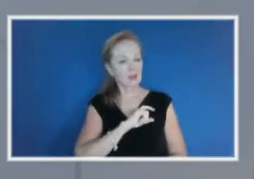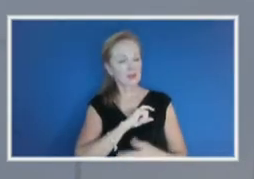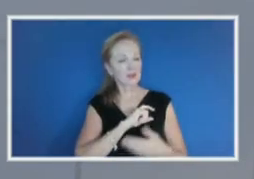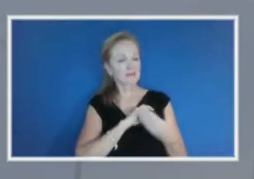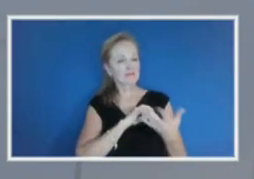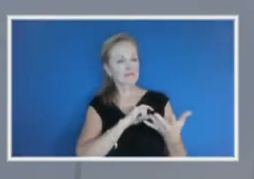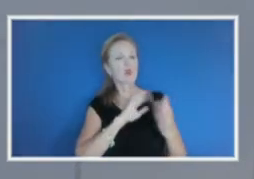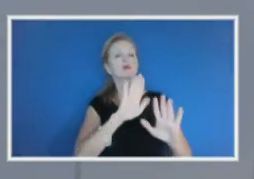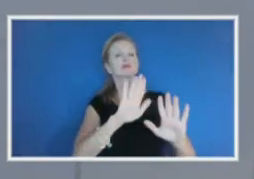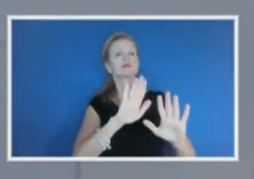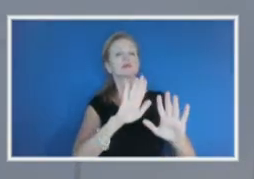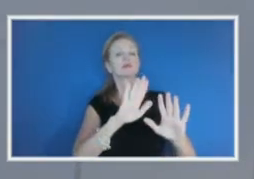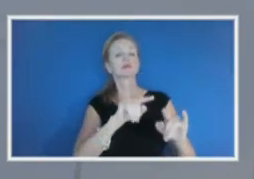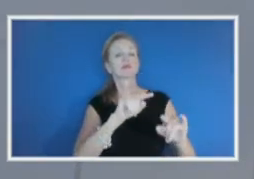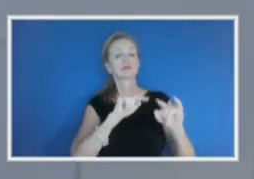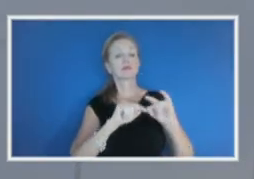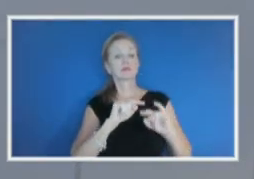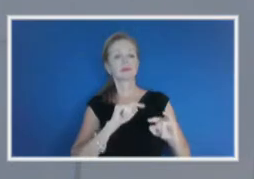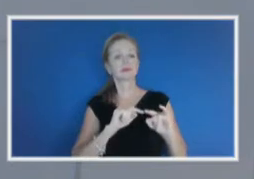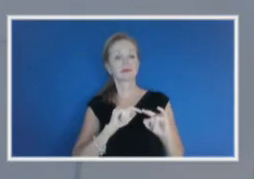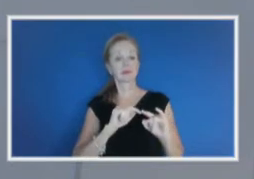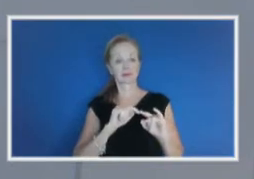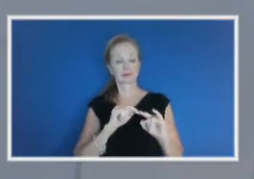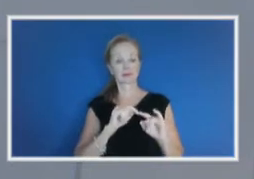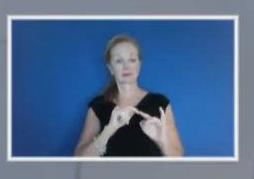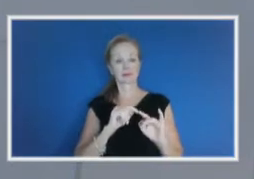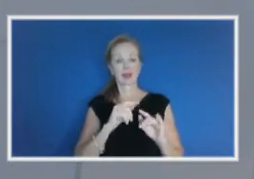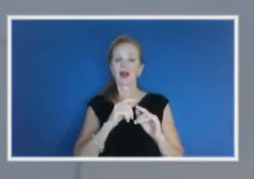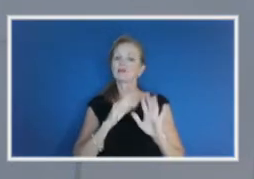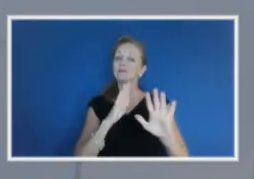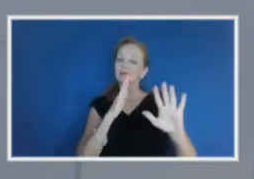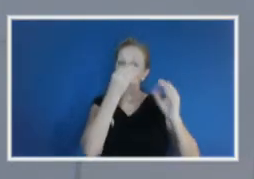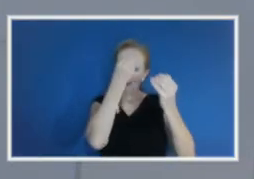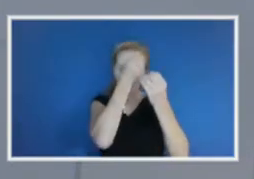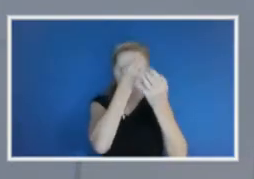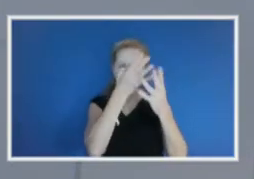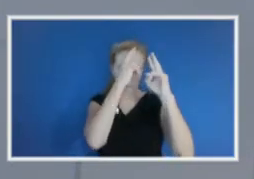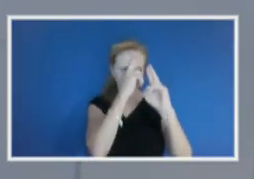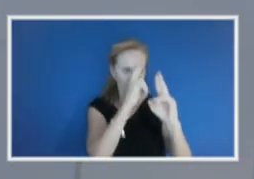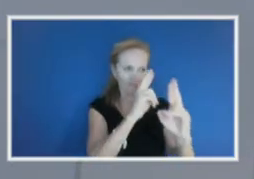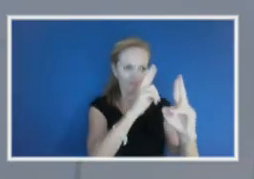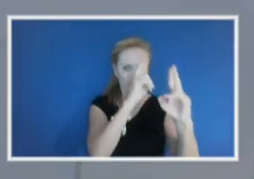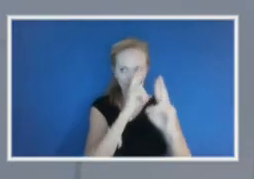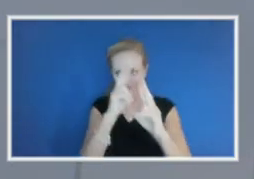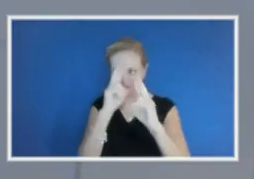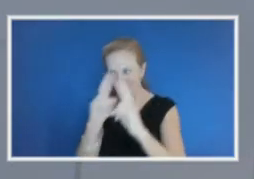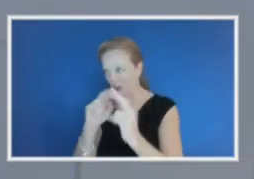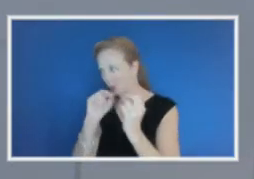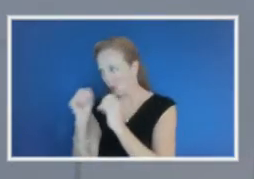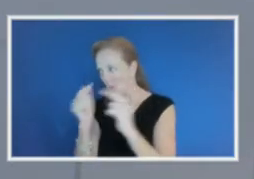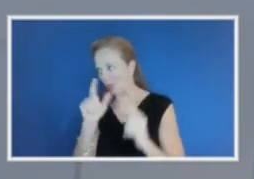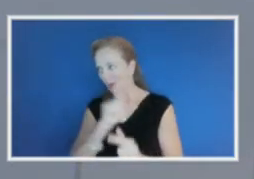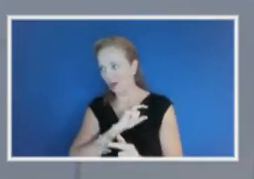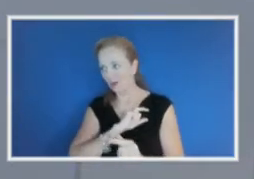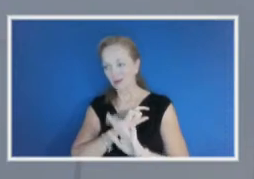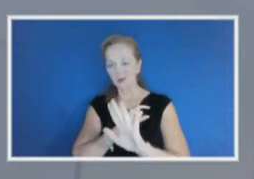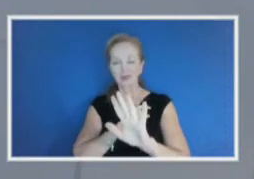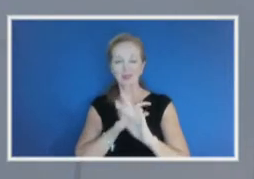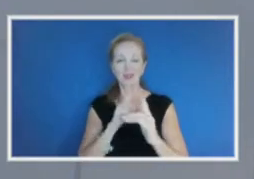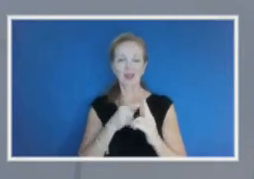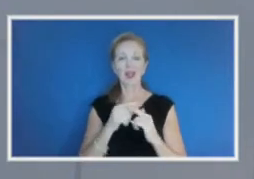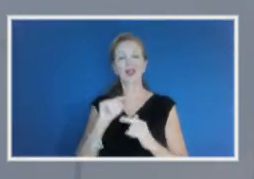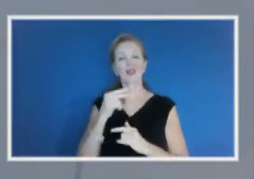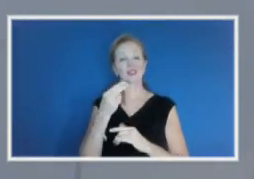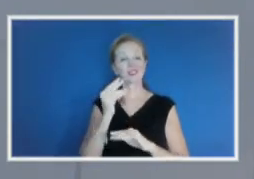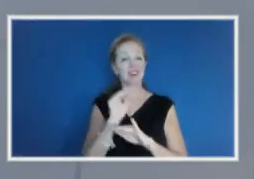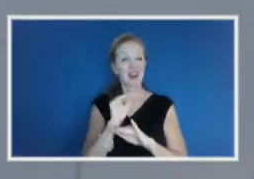back up. I have an enormous amount of respect for each and every officer on the force. Matter of fact, I'm going for a ride along Thursday night, so y'all